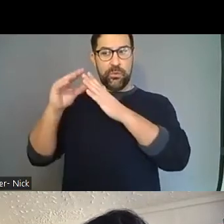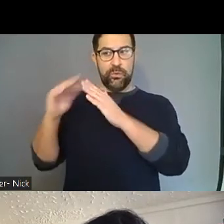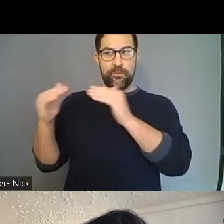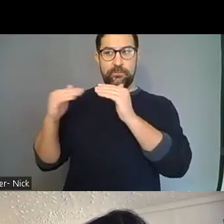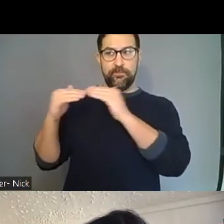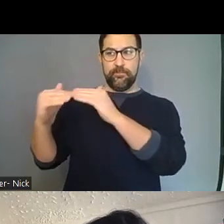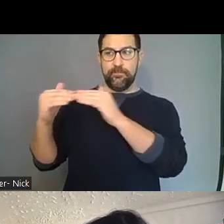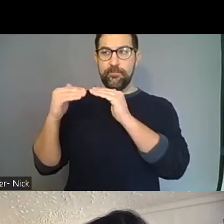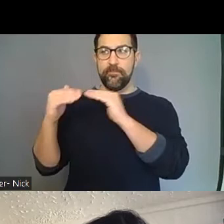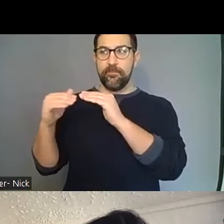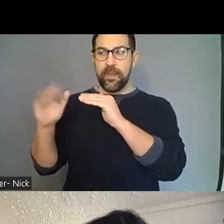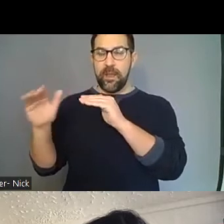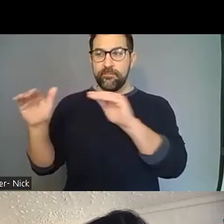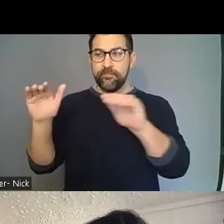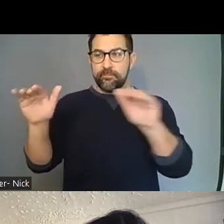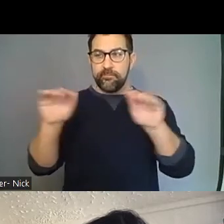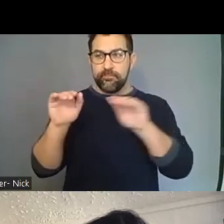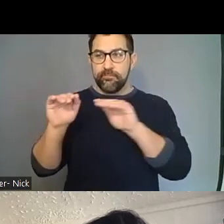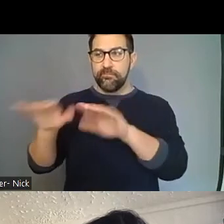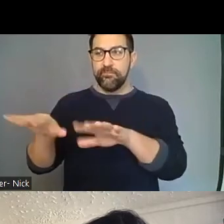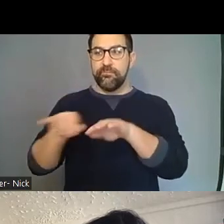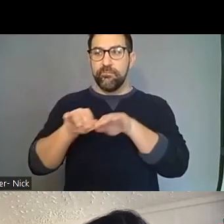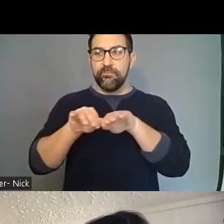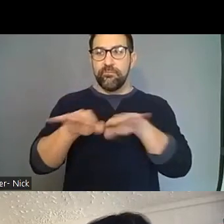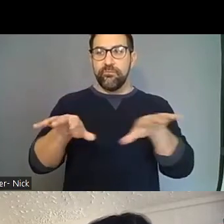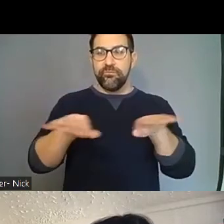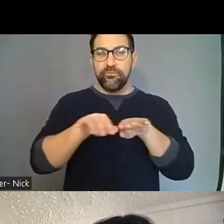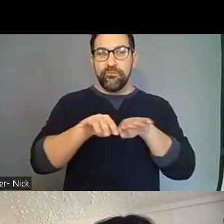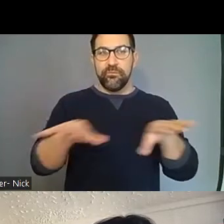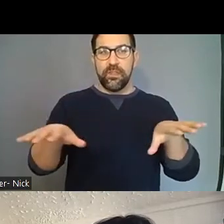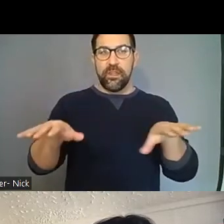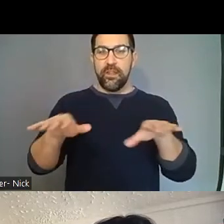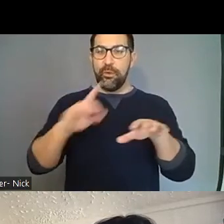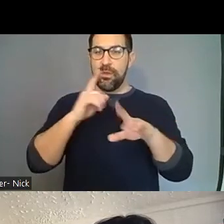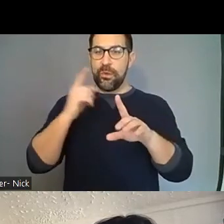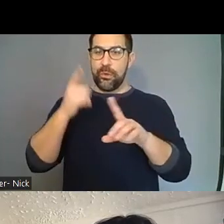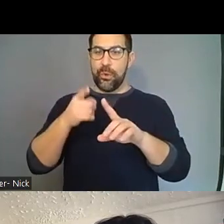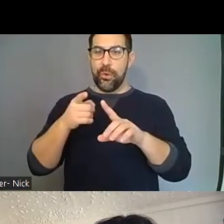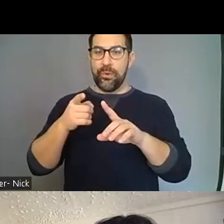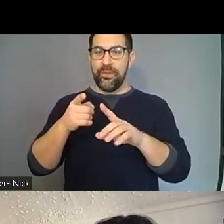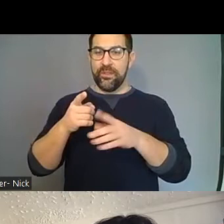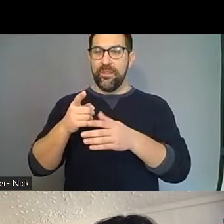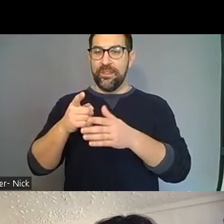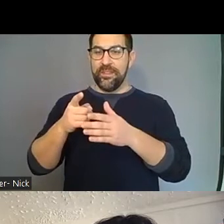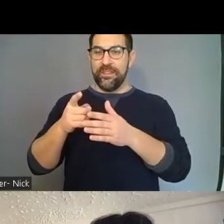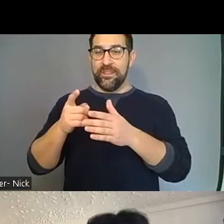sort of put it out there in a way that would attract the attention of